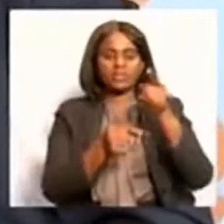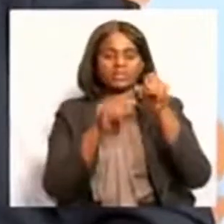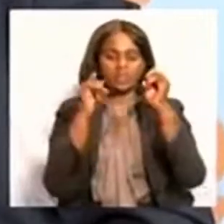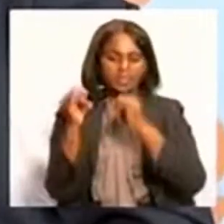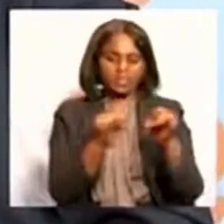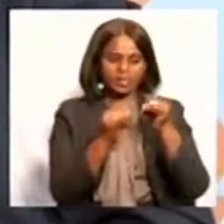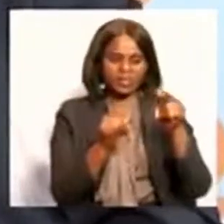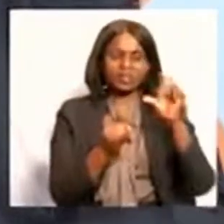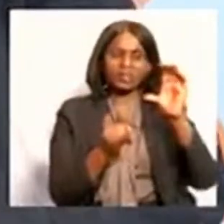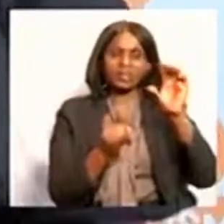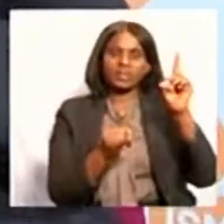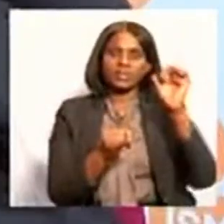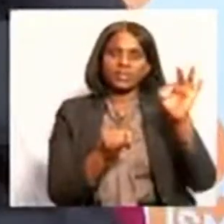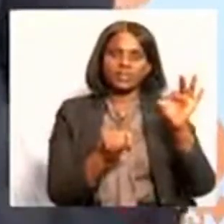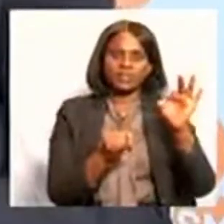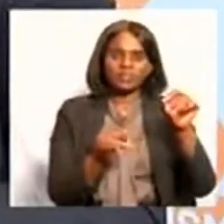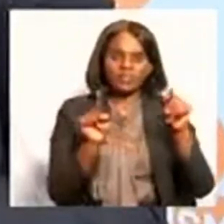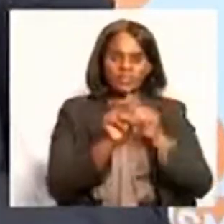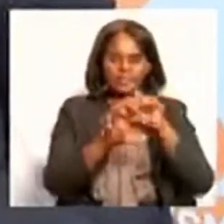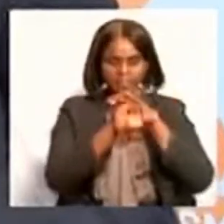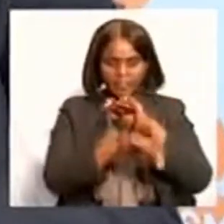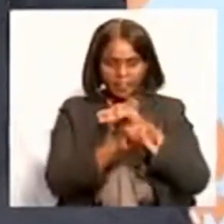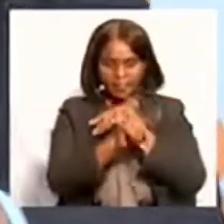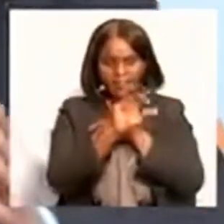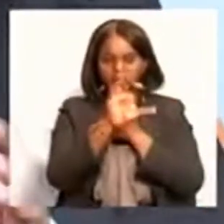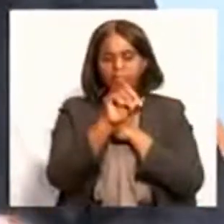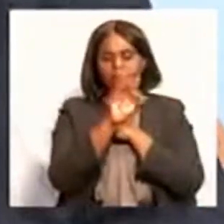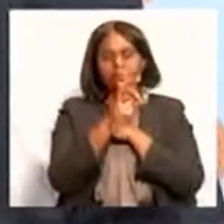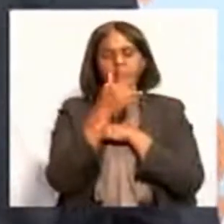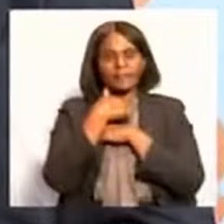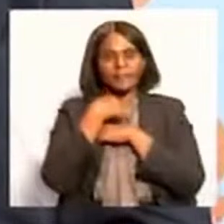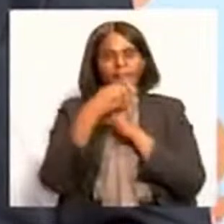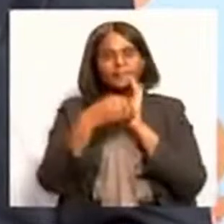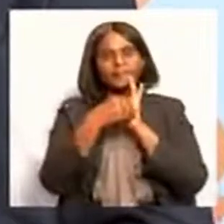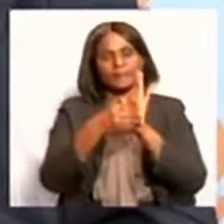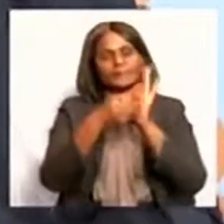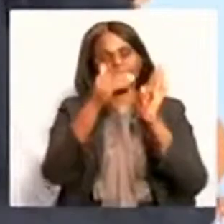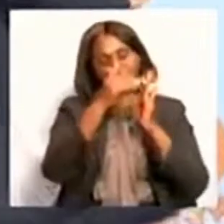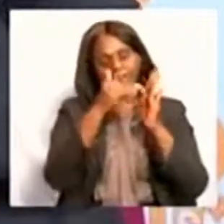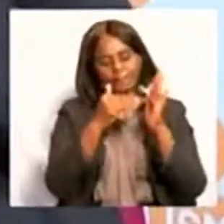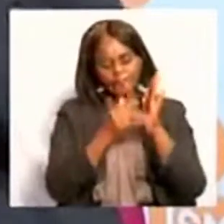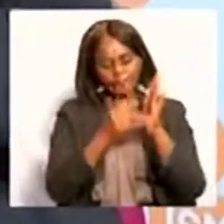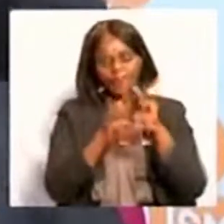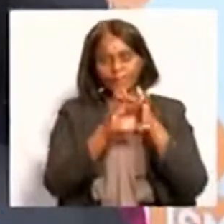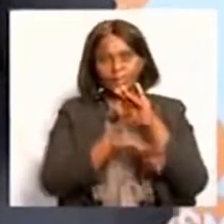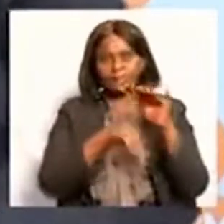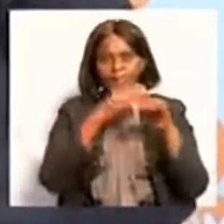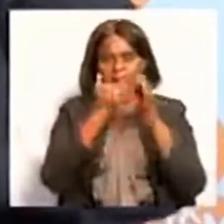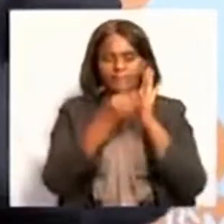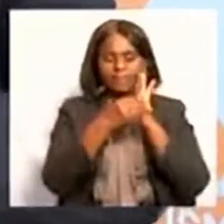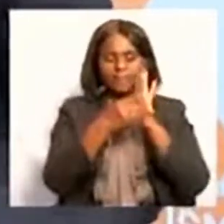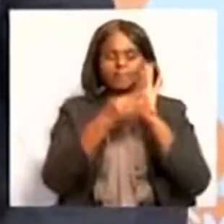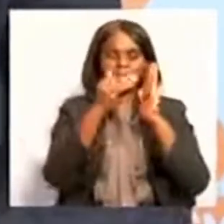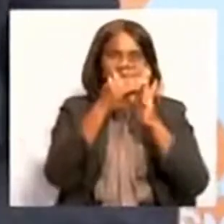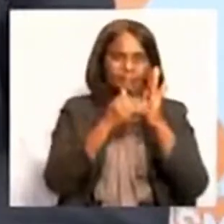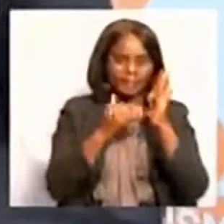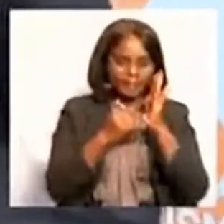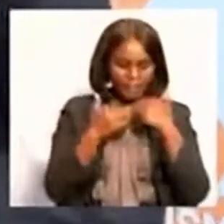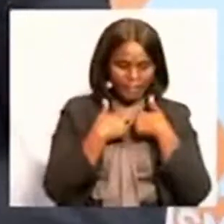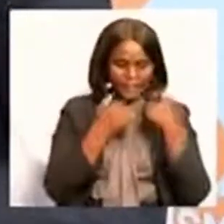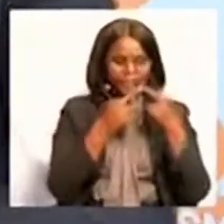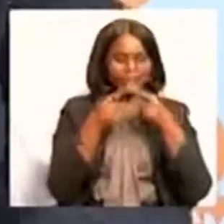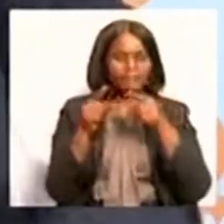that CDF. And under CDF, there are what are known as guidelines. And under those guidelines, there are criteria that